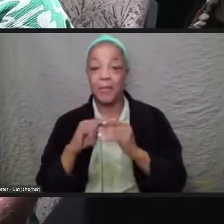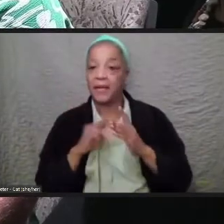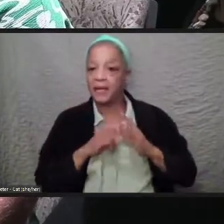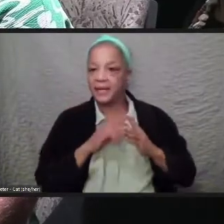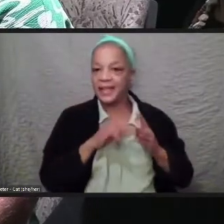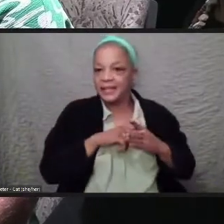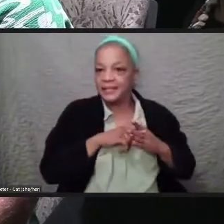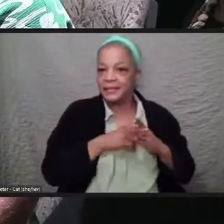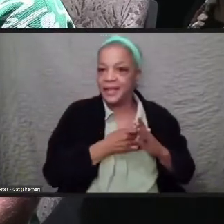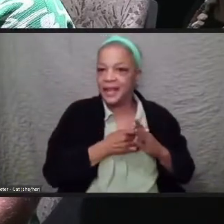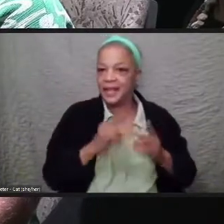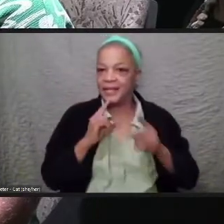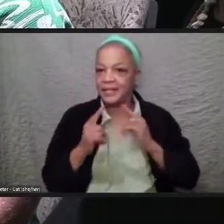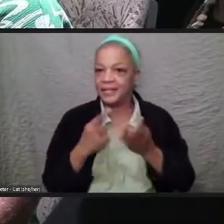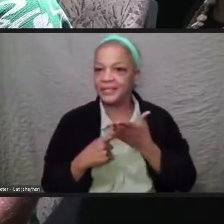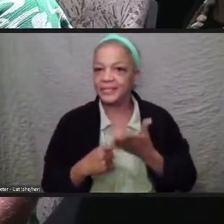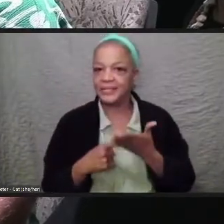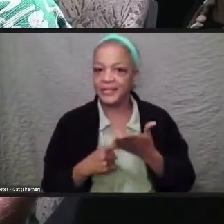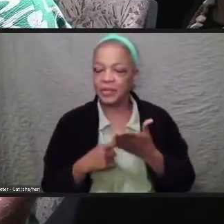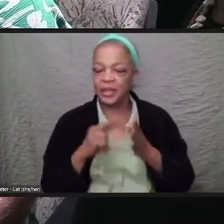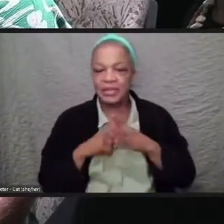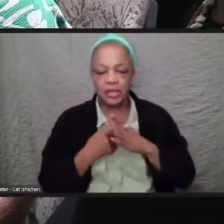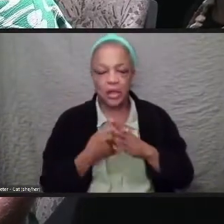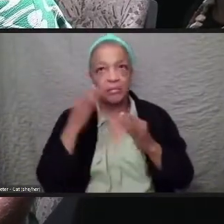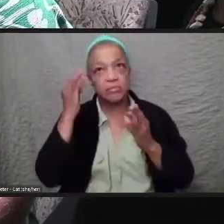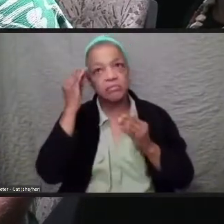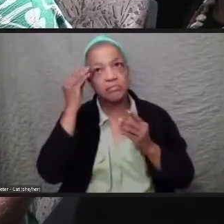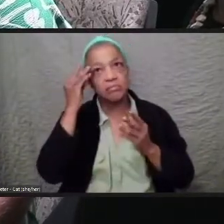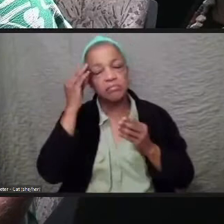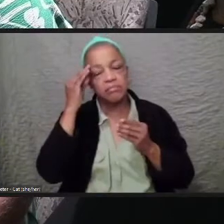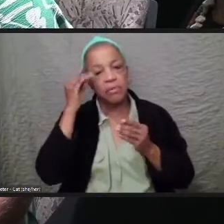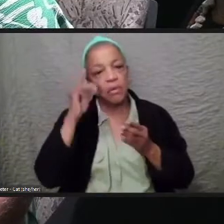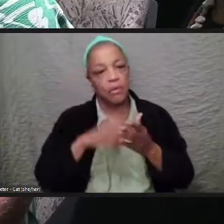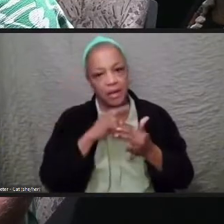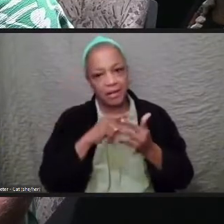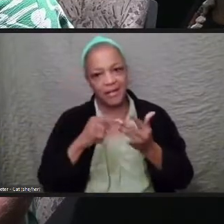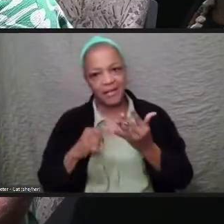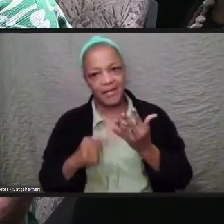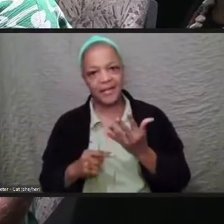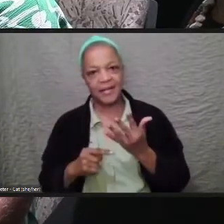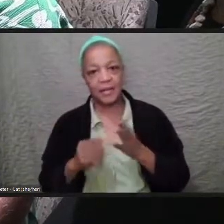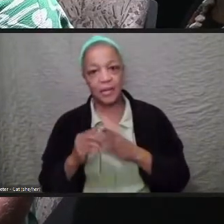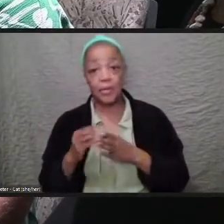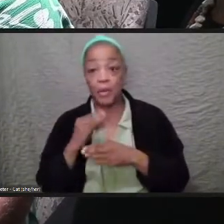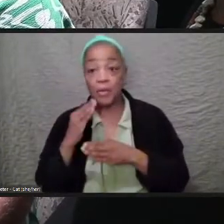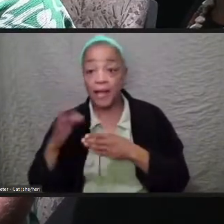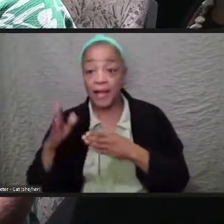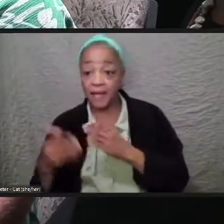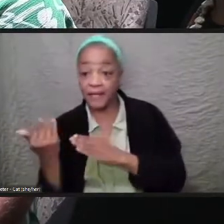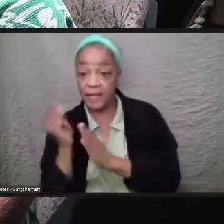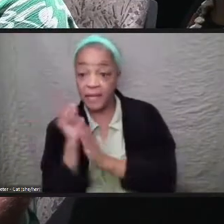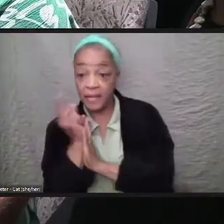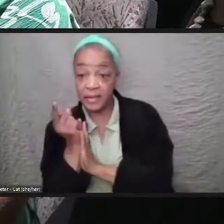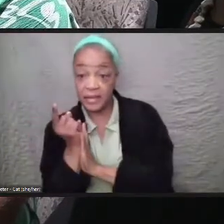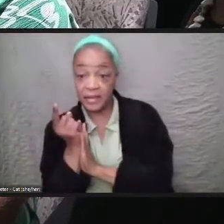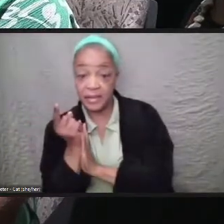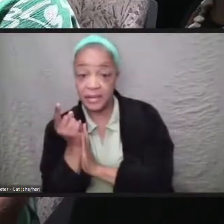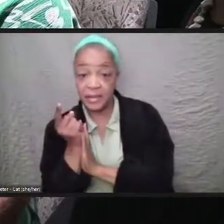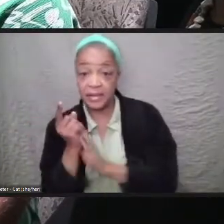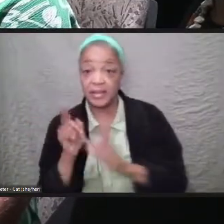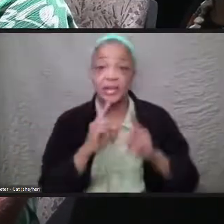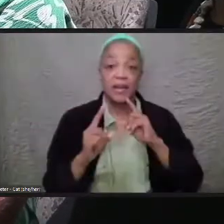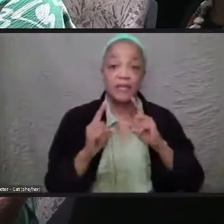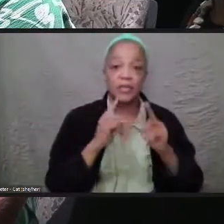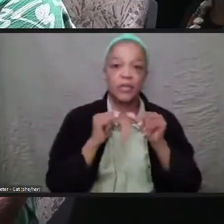conversation. And we can begin to think about what some of those things are. We'll end in 15 minutes and the conversation